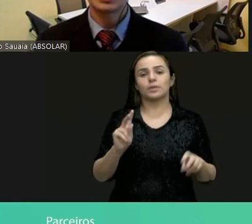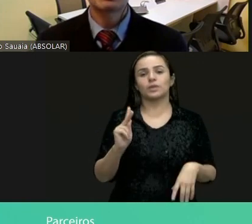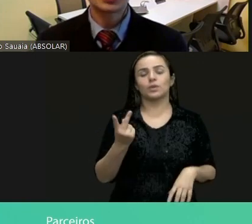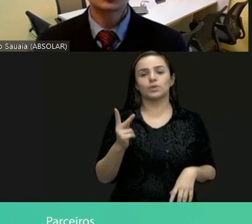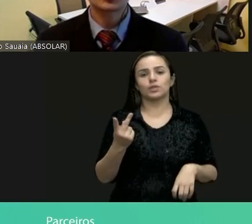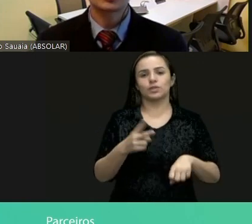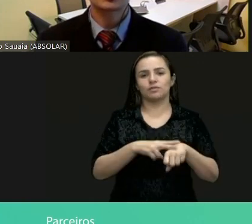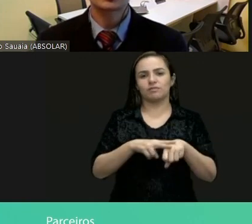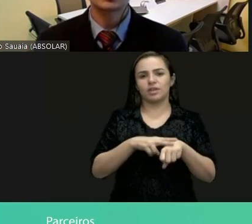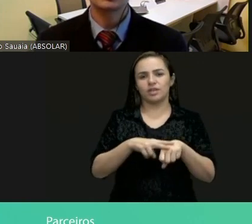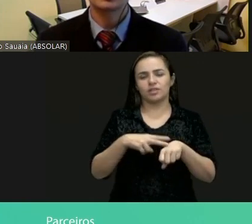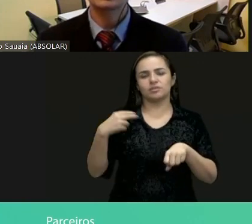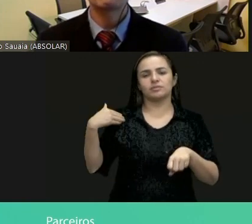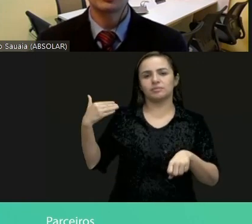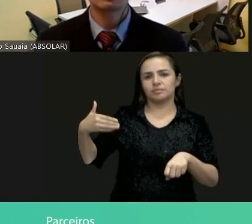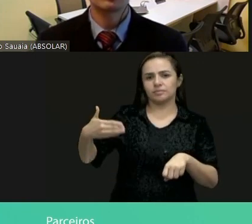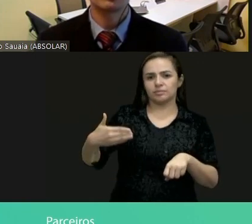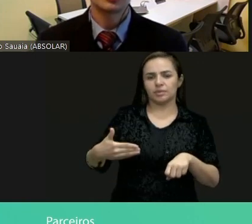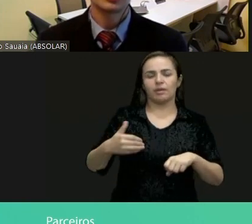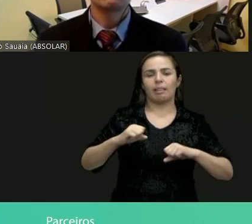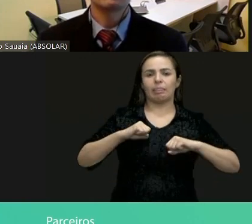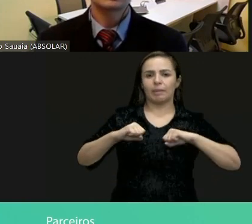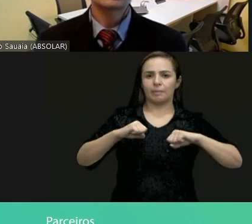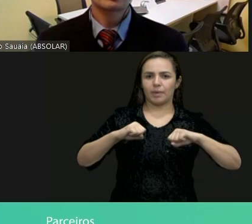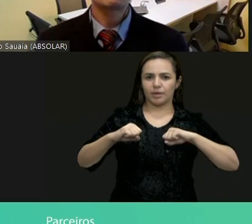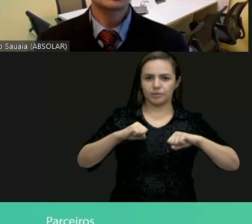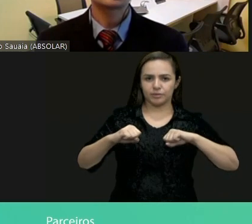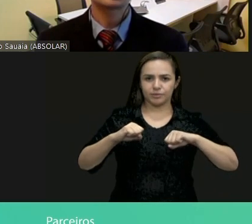hydrogen in this debate,